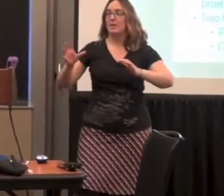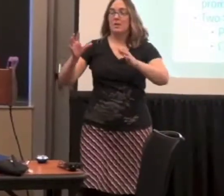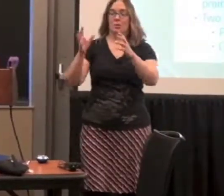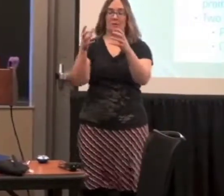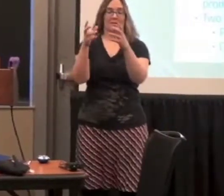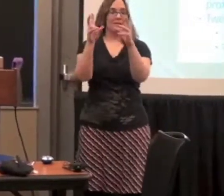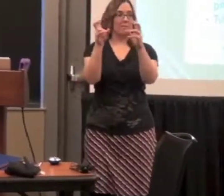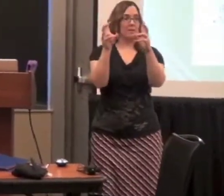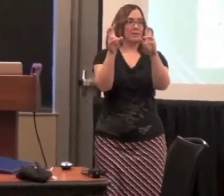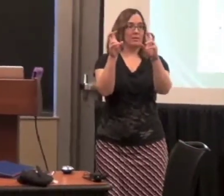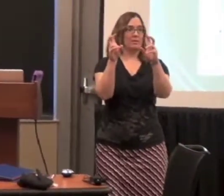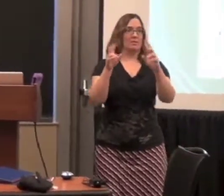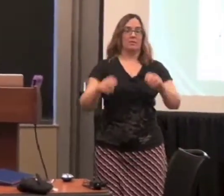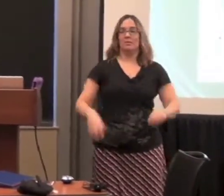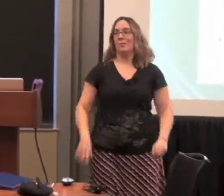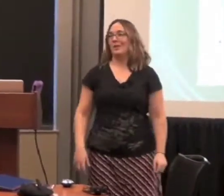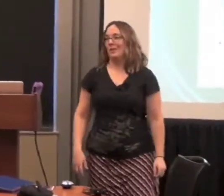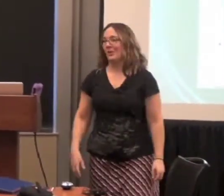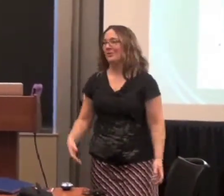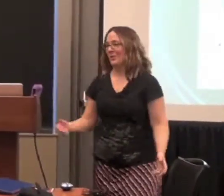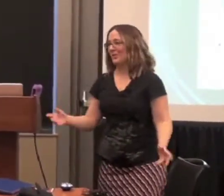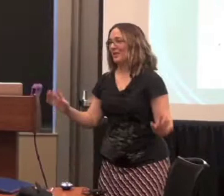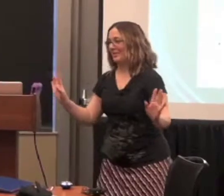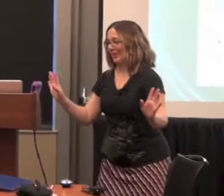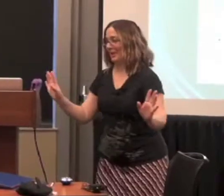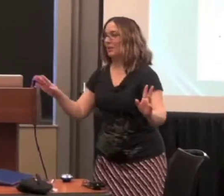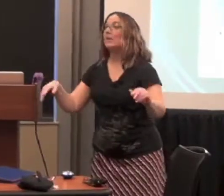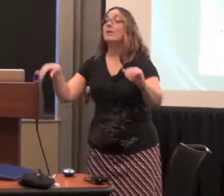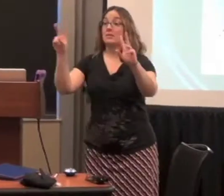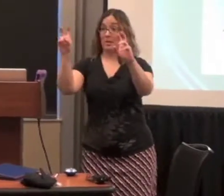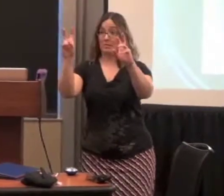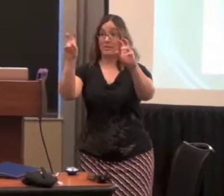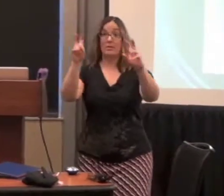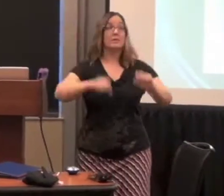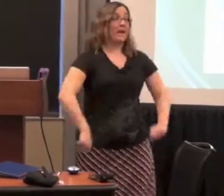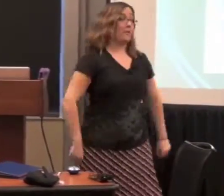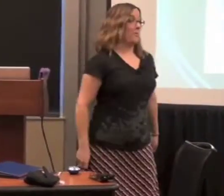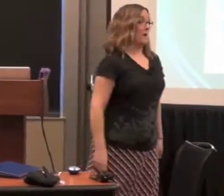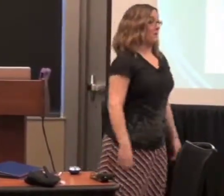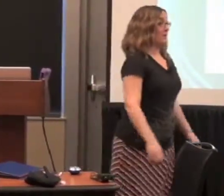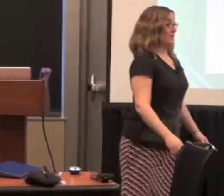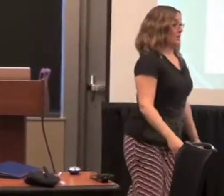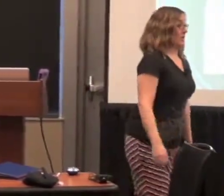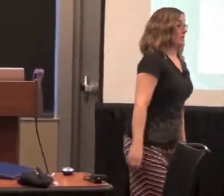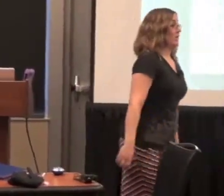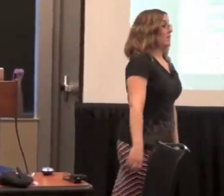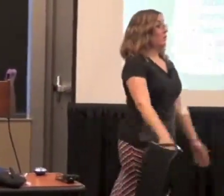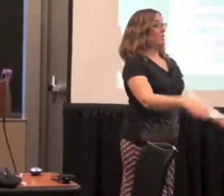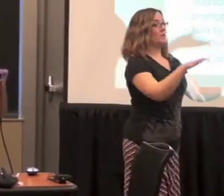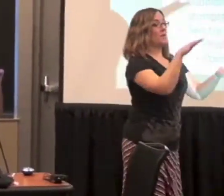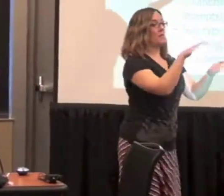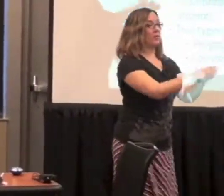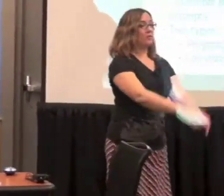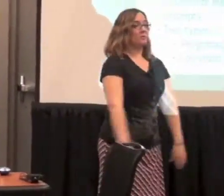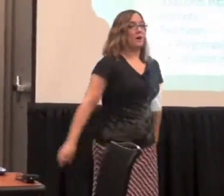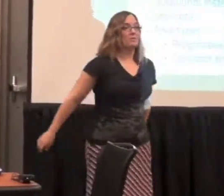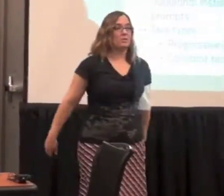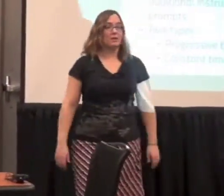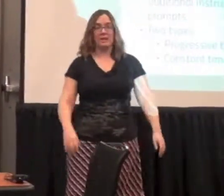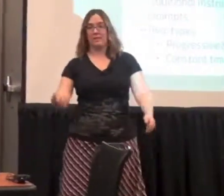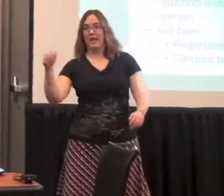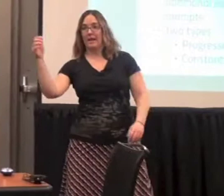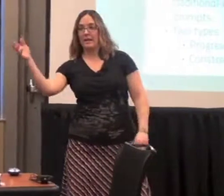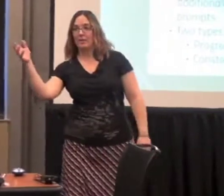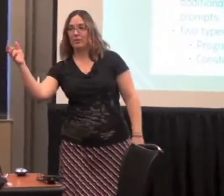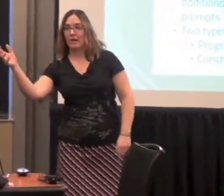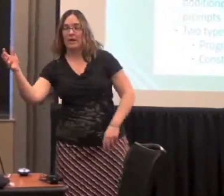guys with a typical, and we know there's no such thing, typical deaf population, what's the first prompt you